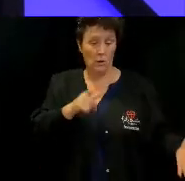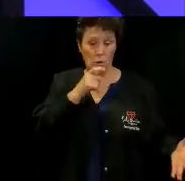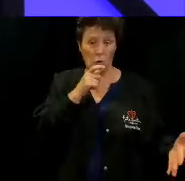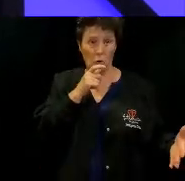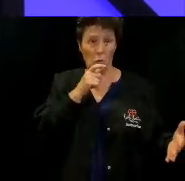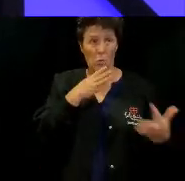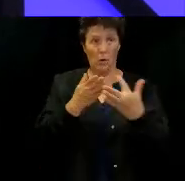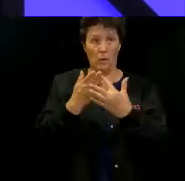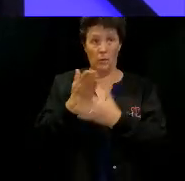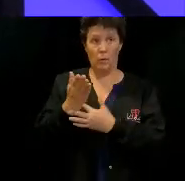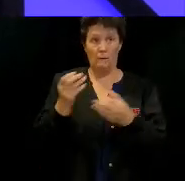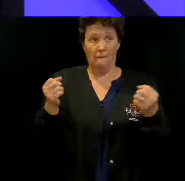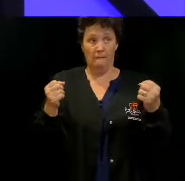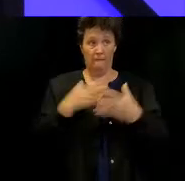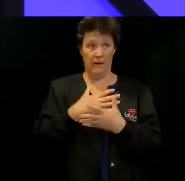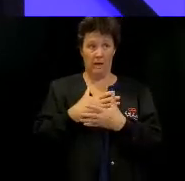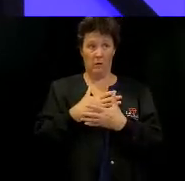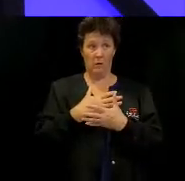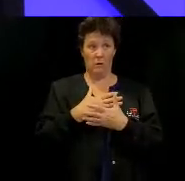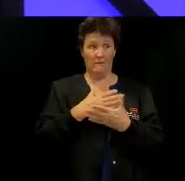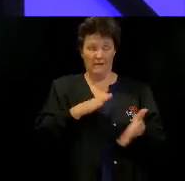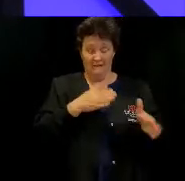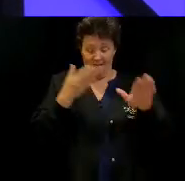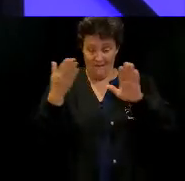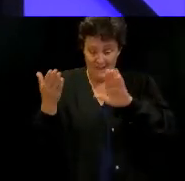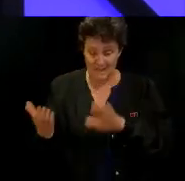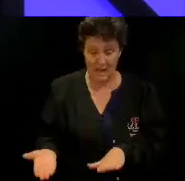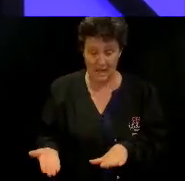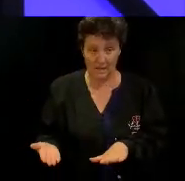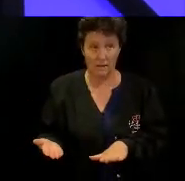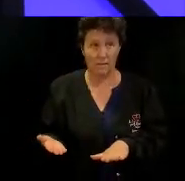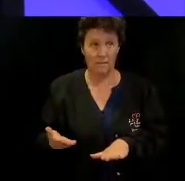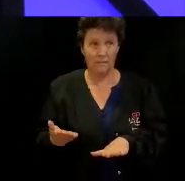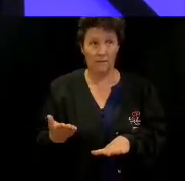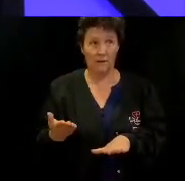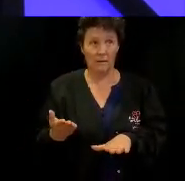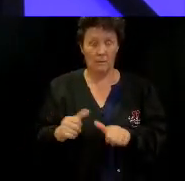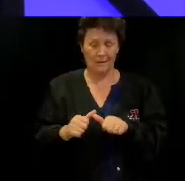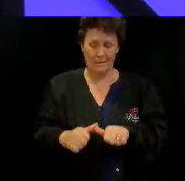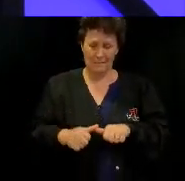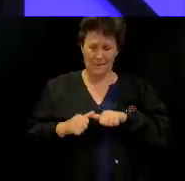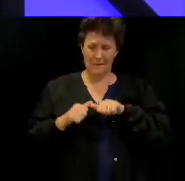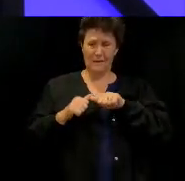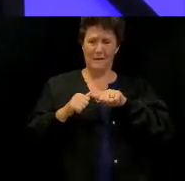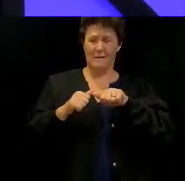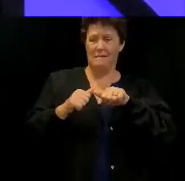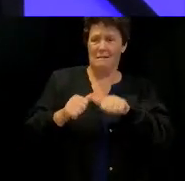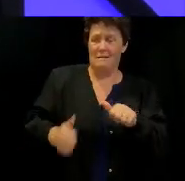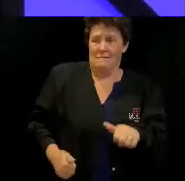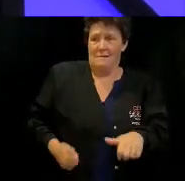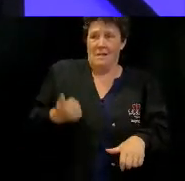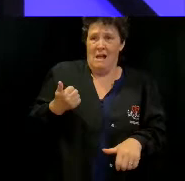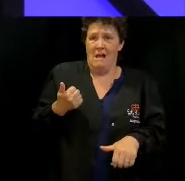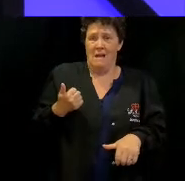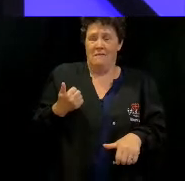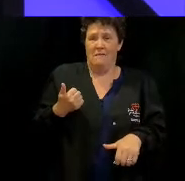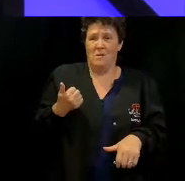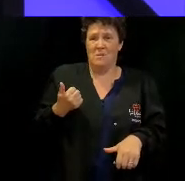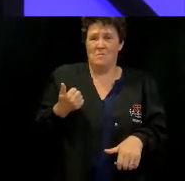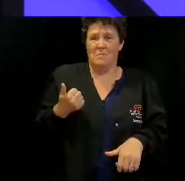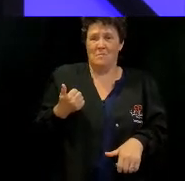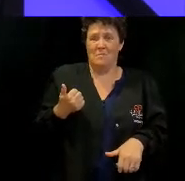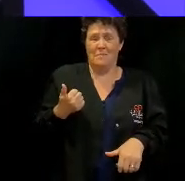what? Fear. The fear of death were all their lifetime subject to what?